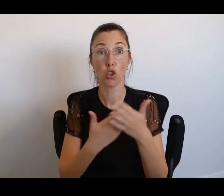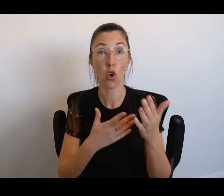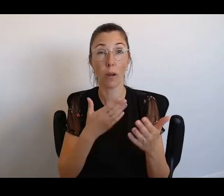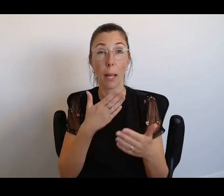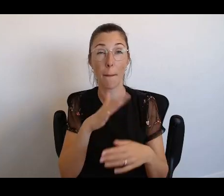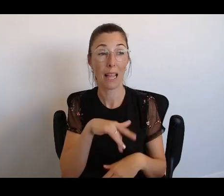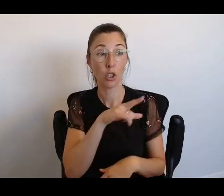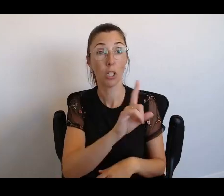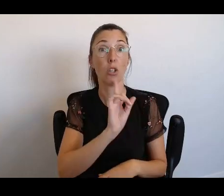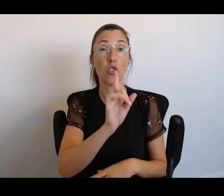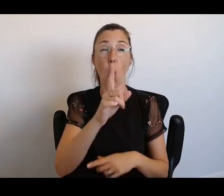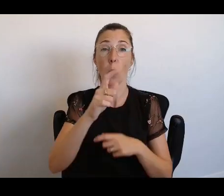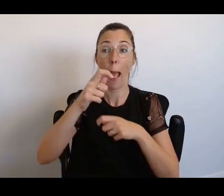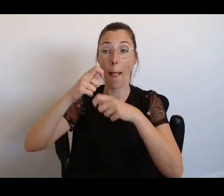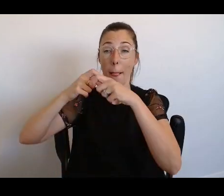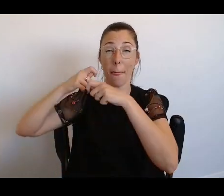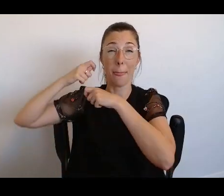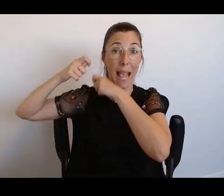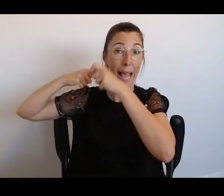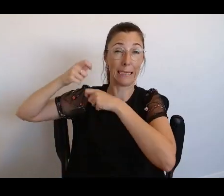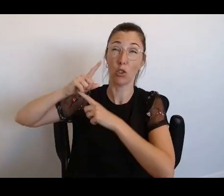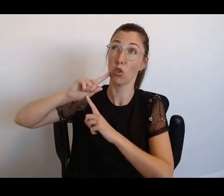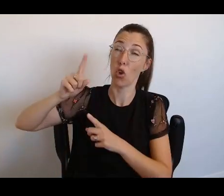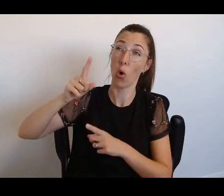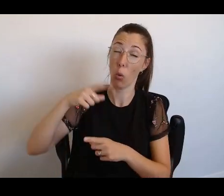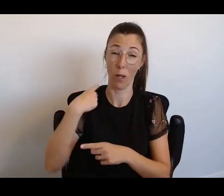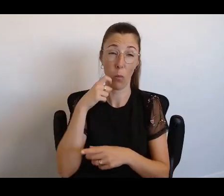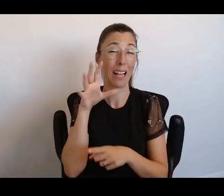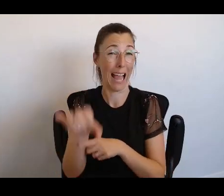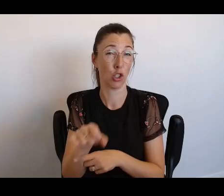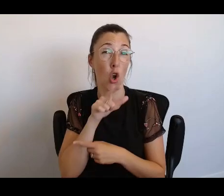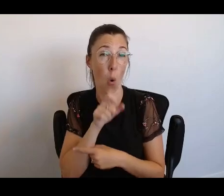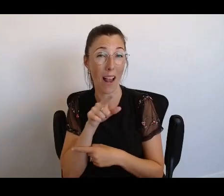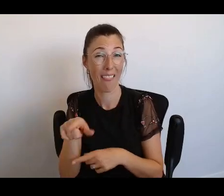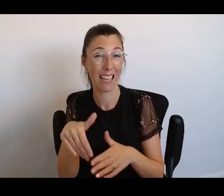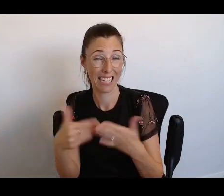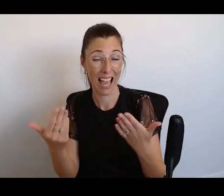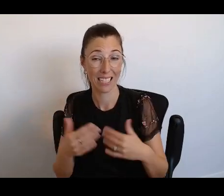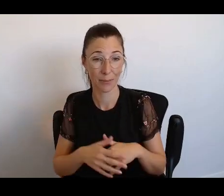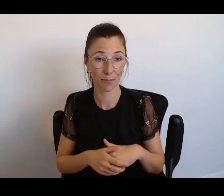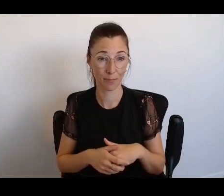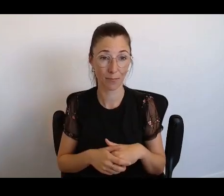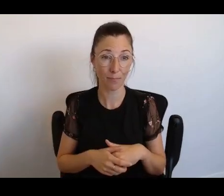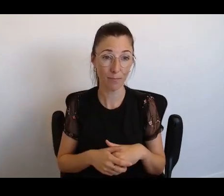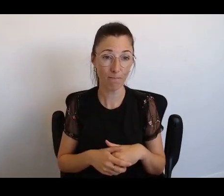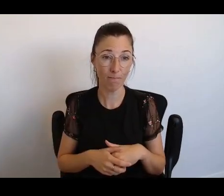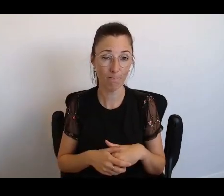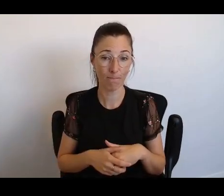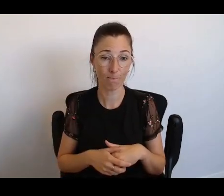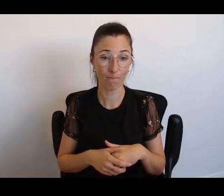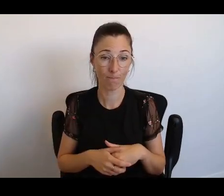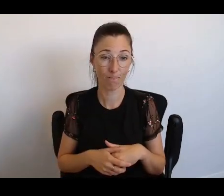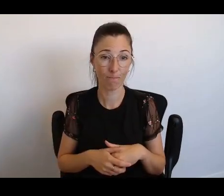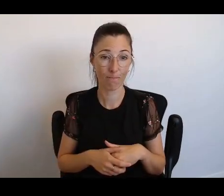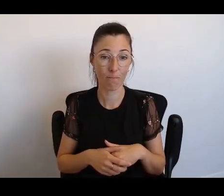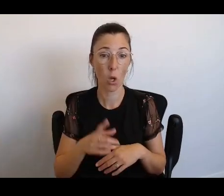It had been a long time since they had the opportunity to go out in a troopie. Us arriving in the troopie gave access to that site. We had